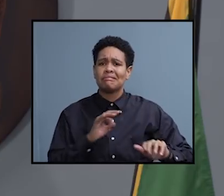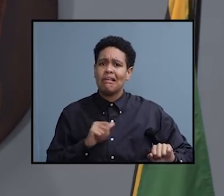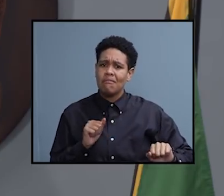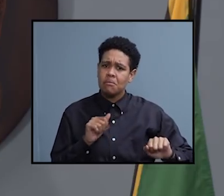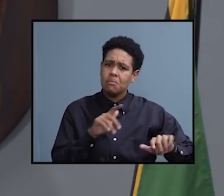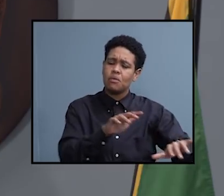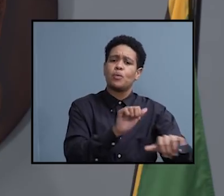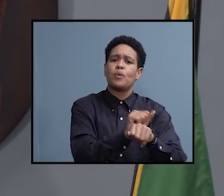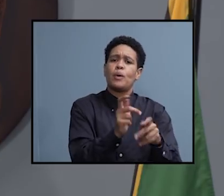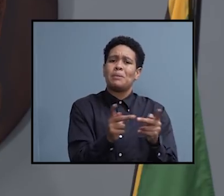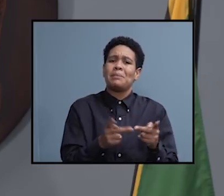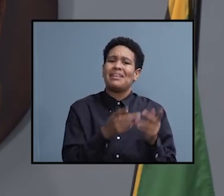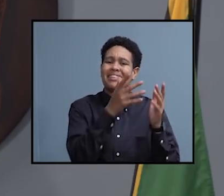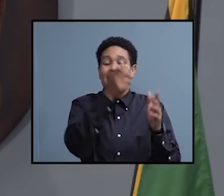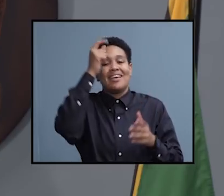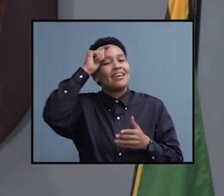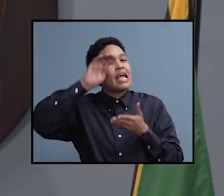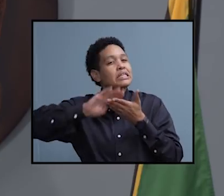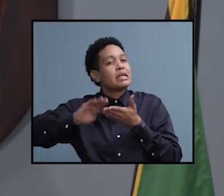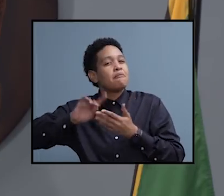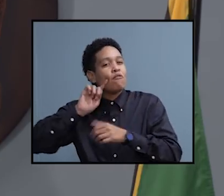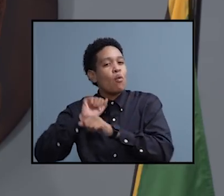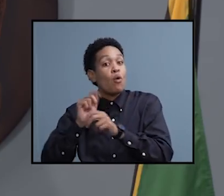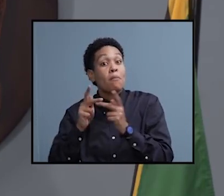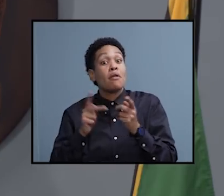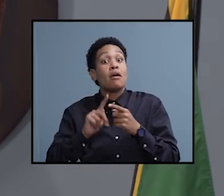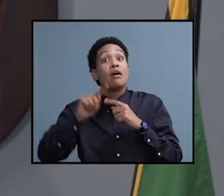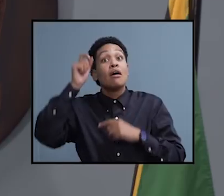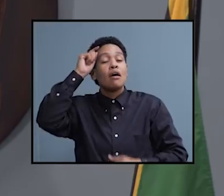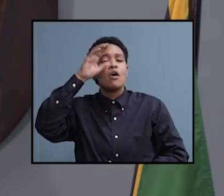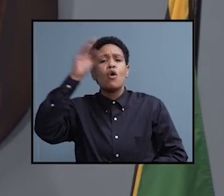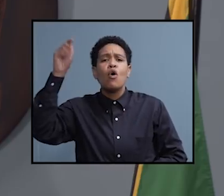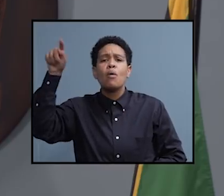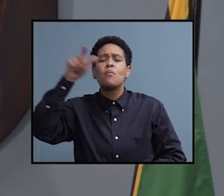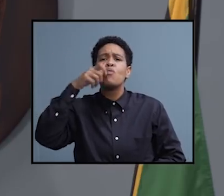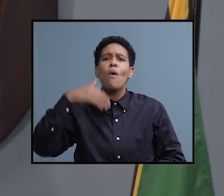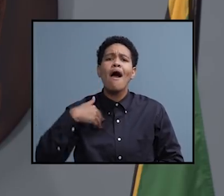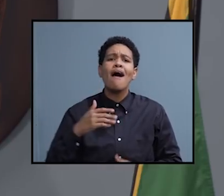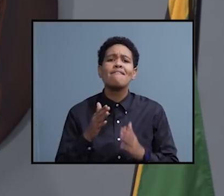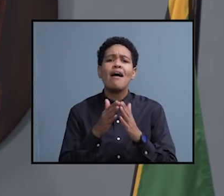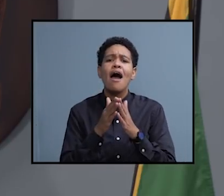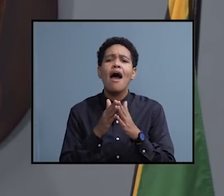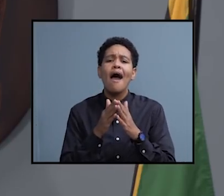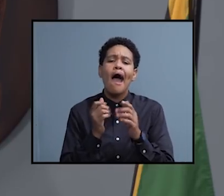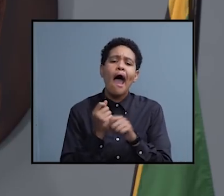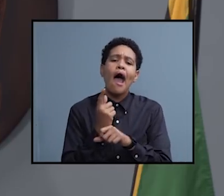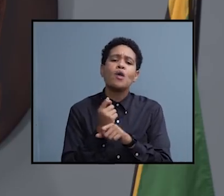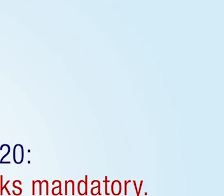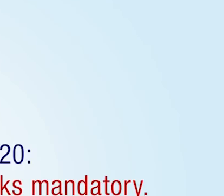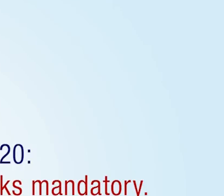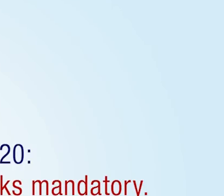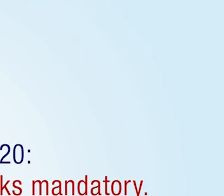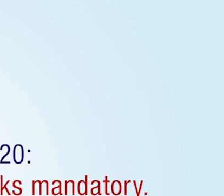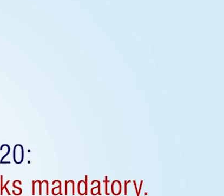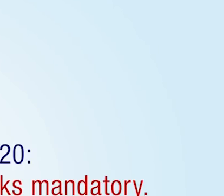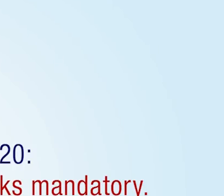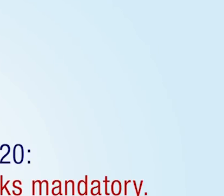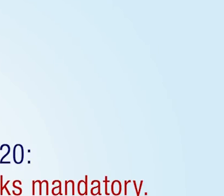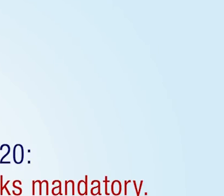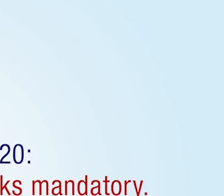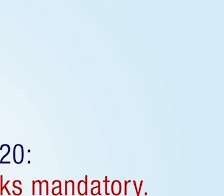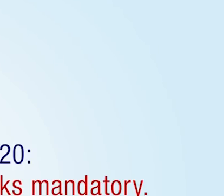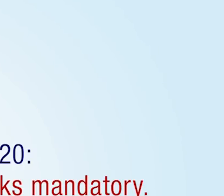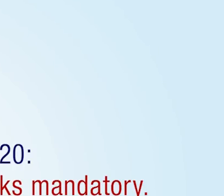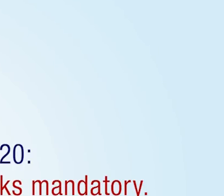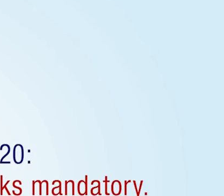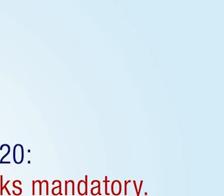workplace and for companies holding their annual general meetings, AGMs. The wearing of masks, this